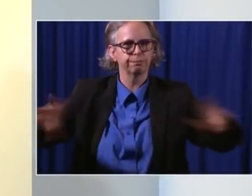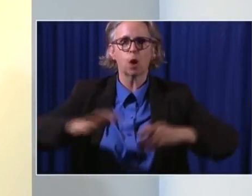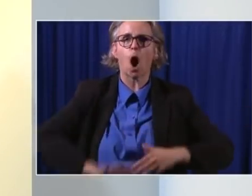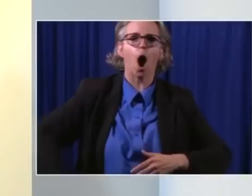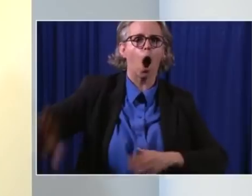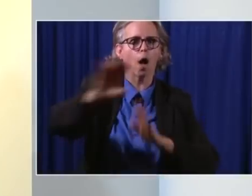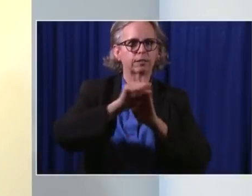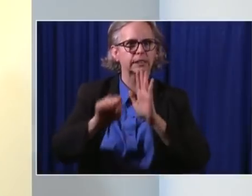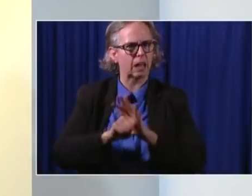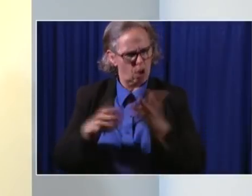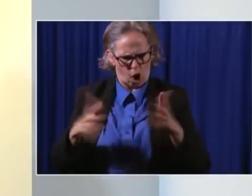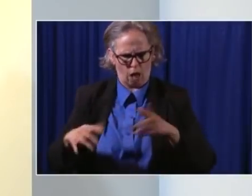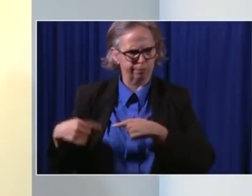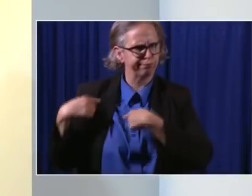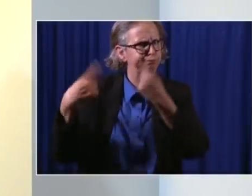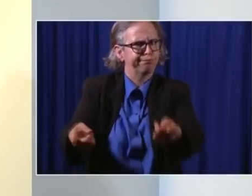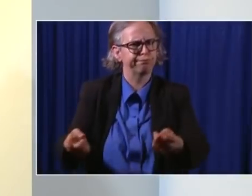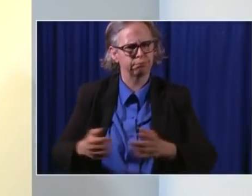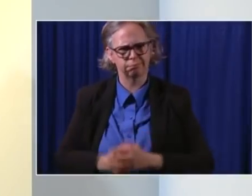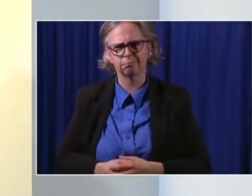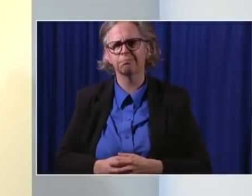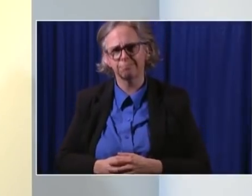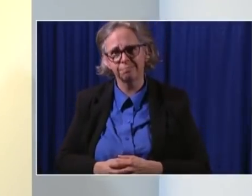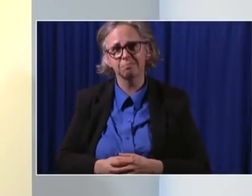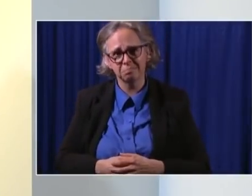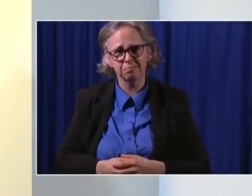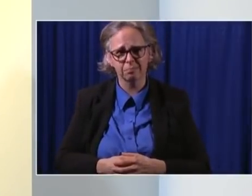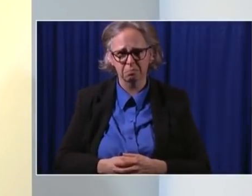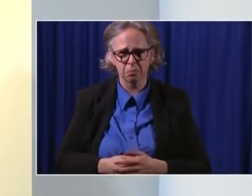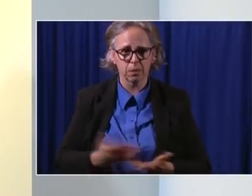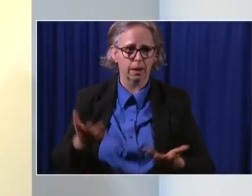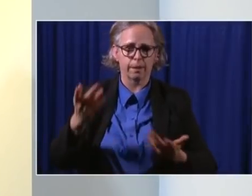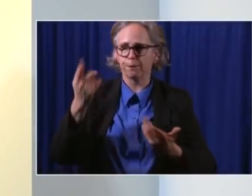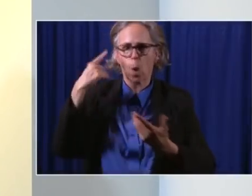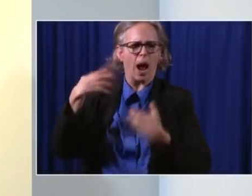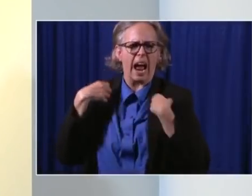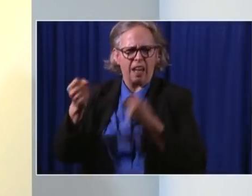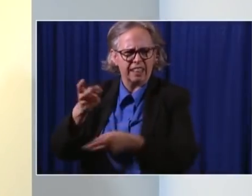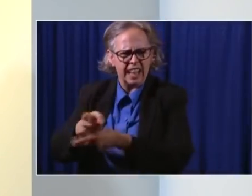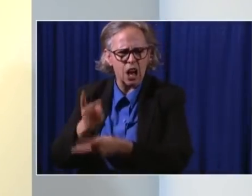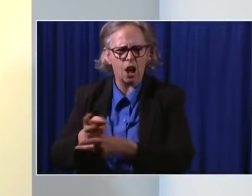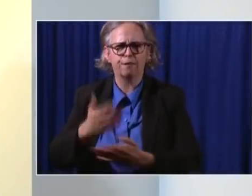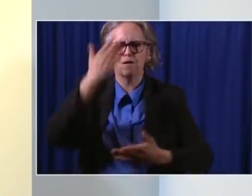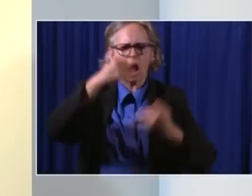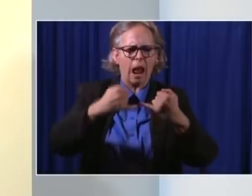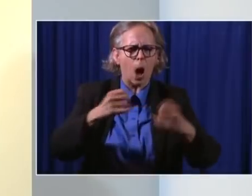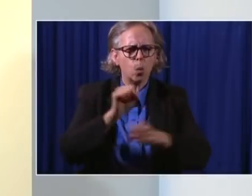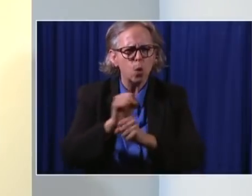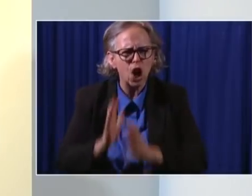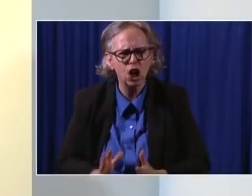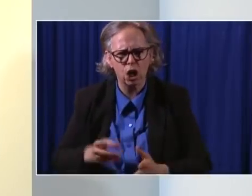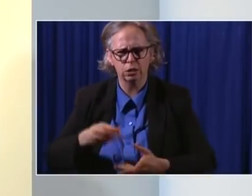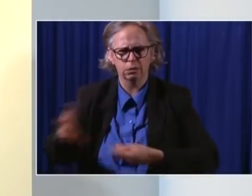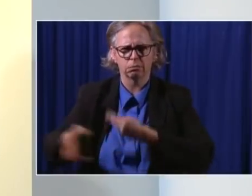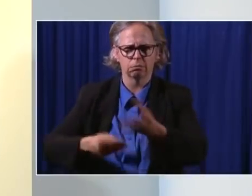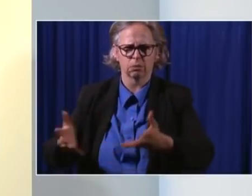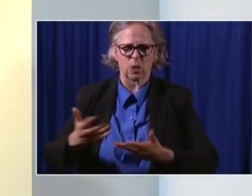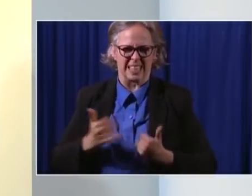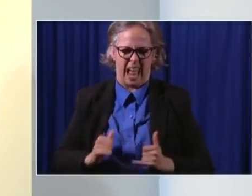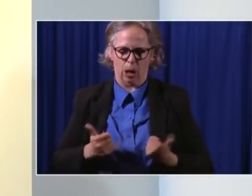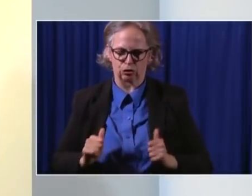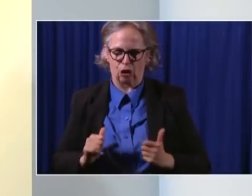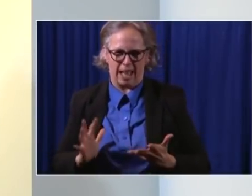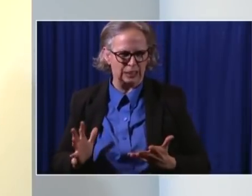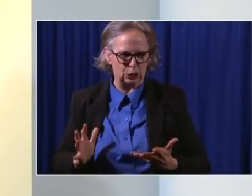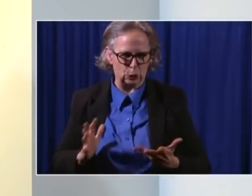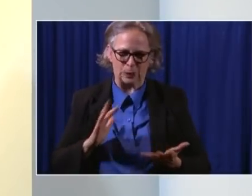need it in business, in healthcare, on the front lines. And we're working to fill, we have worked to fill